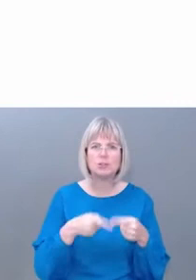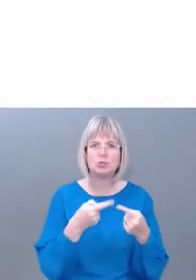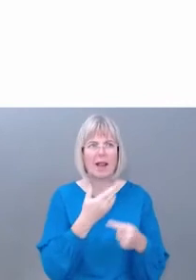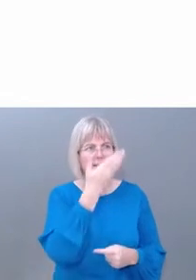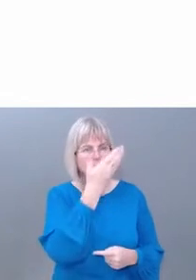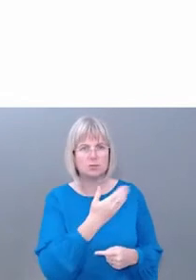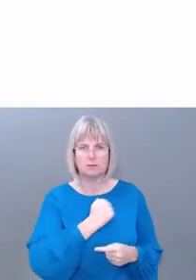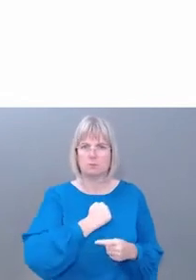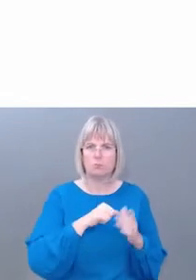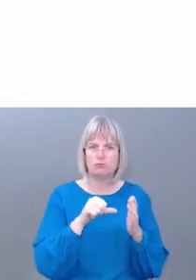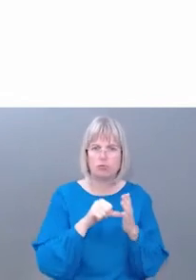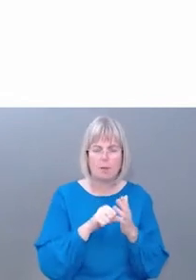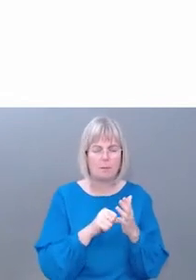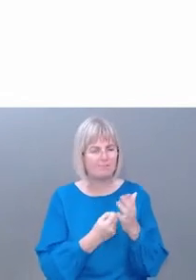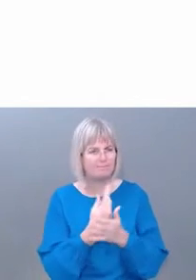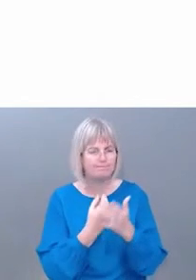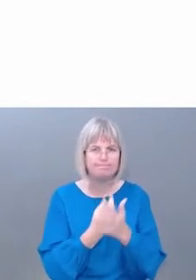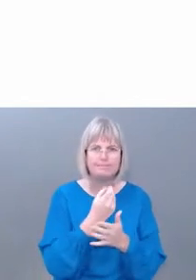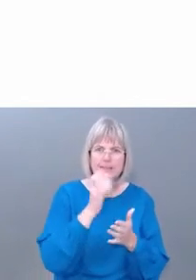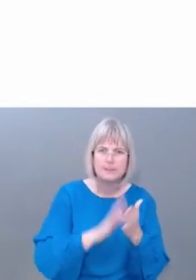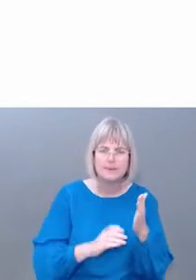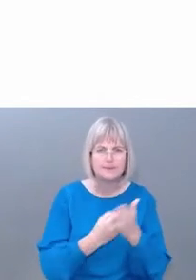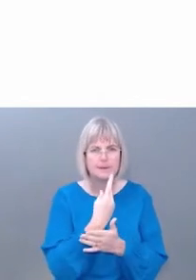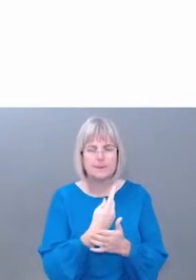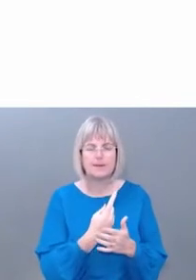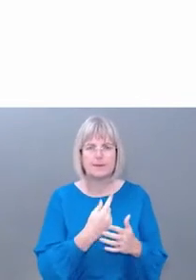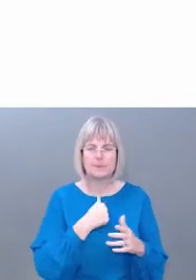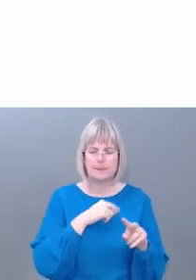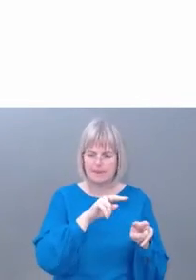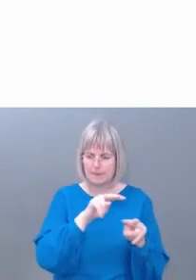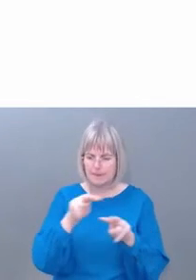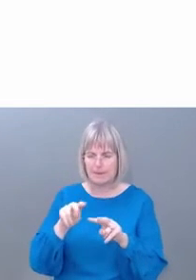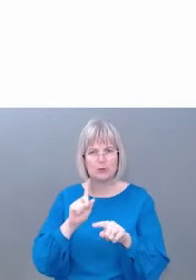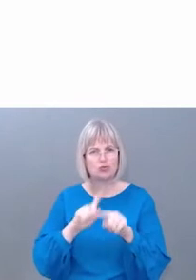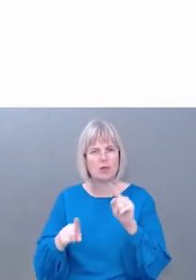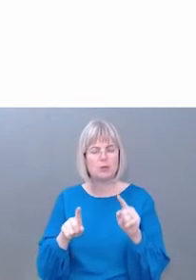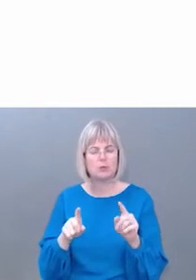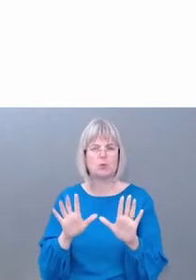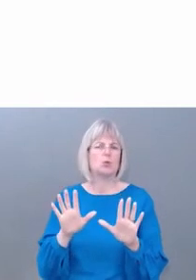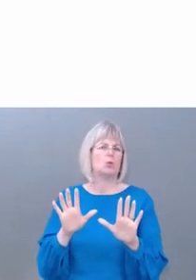experienced when we were trying to think about how we might address the inequality, the stark inequality that we